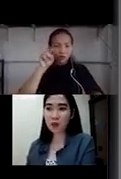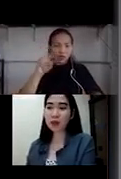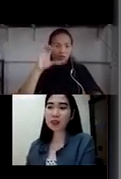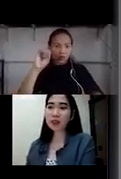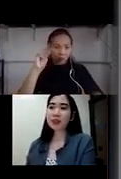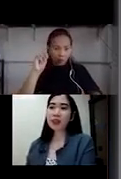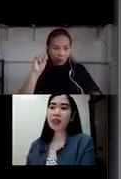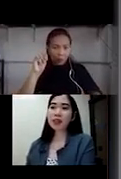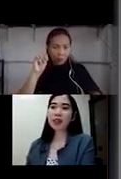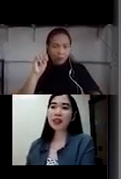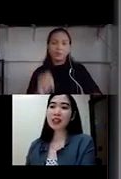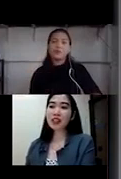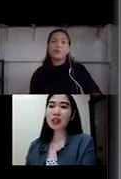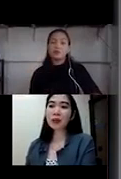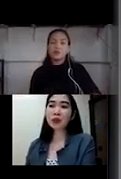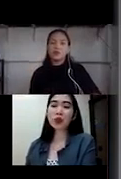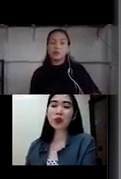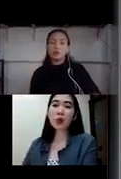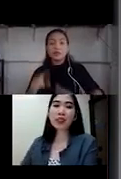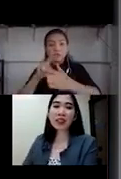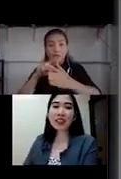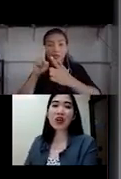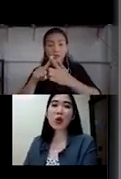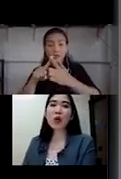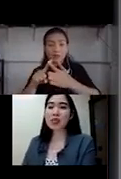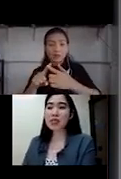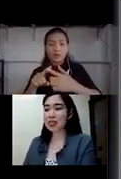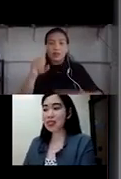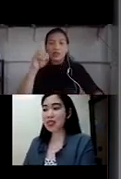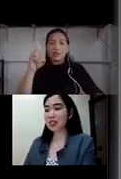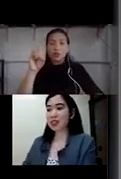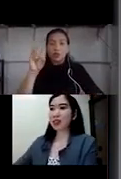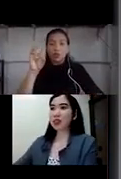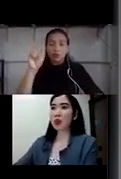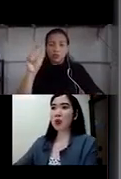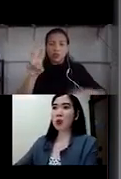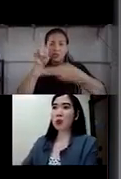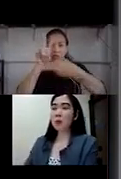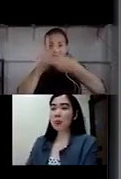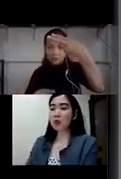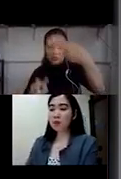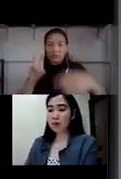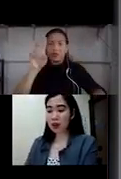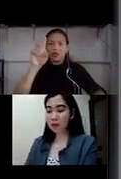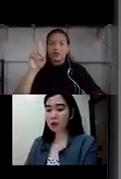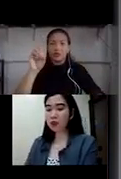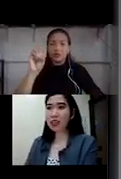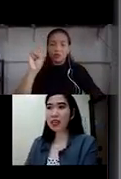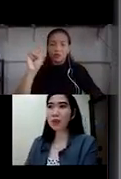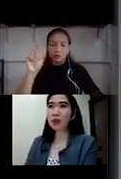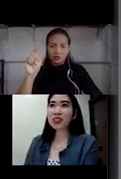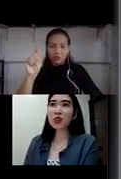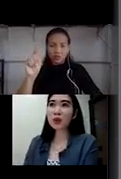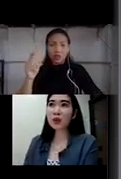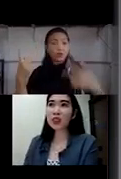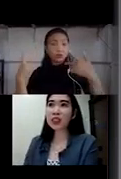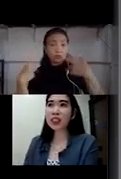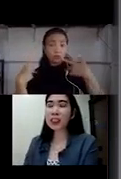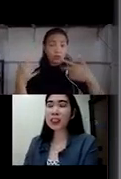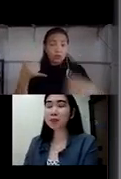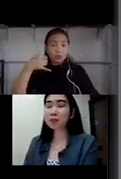slido.com. Then, ilalagay nyo lang po yung code na DOST. So, Yung may mga phone dyan, pwede nyo